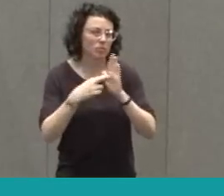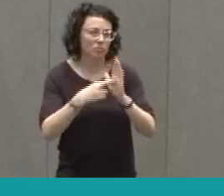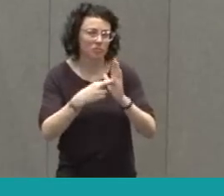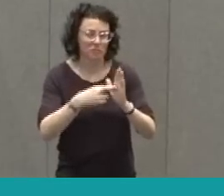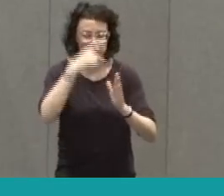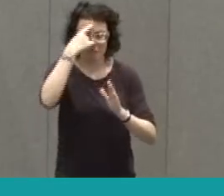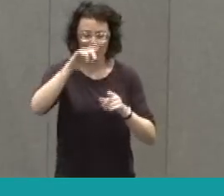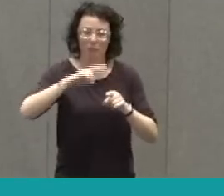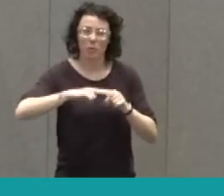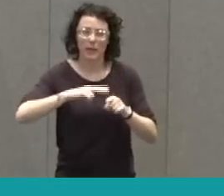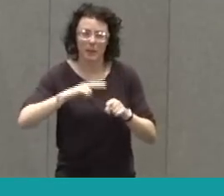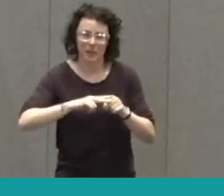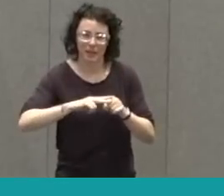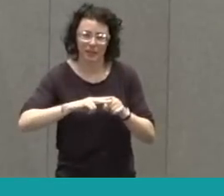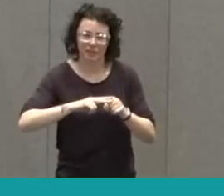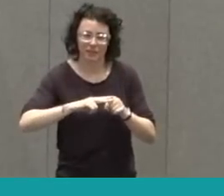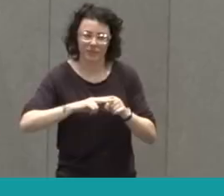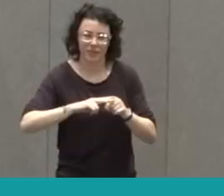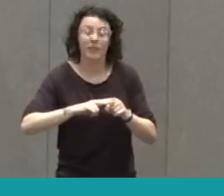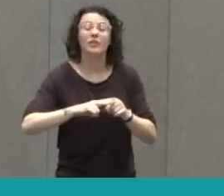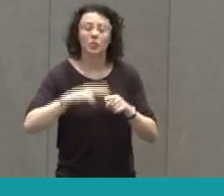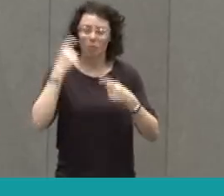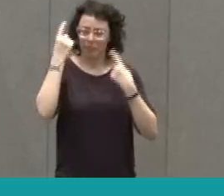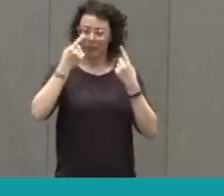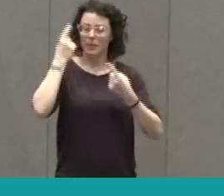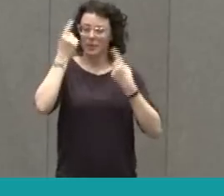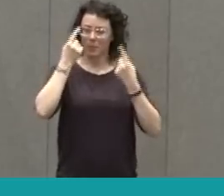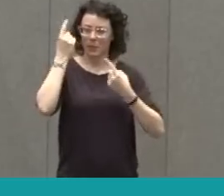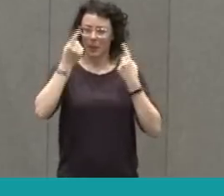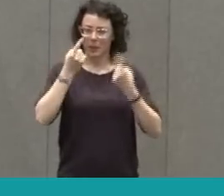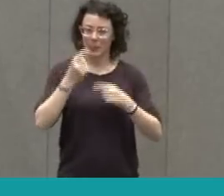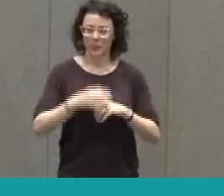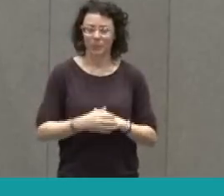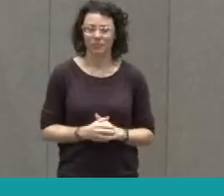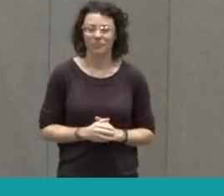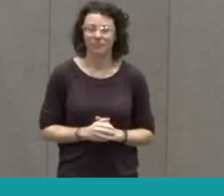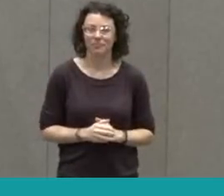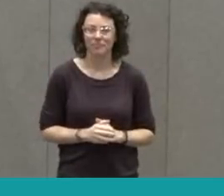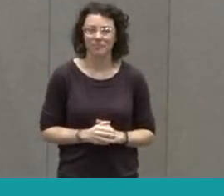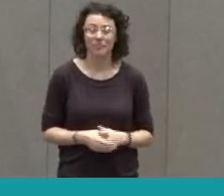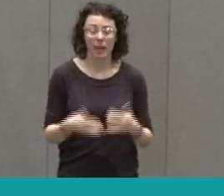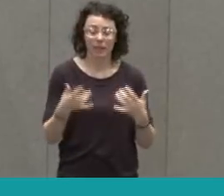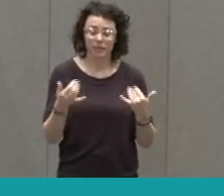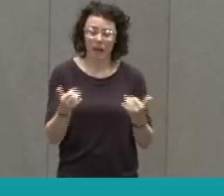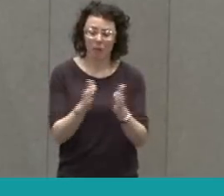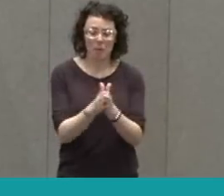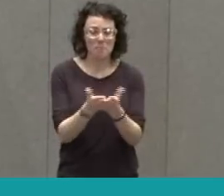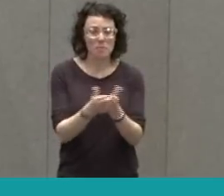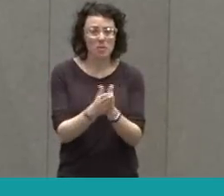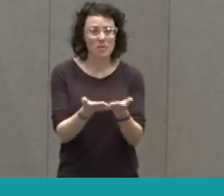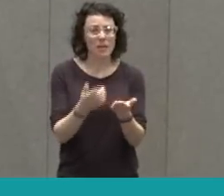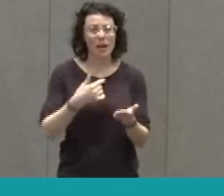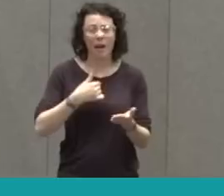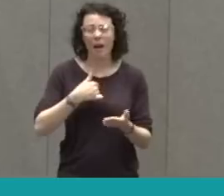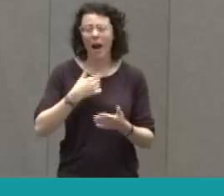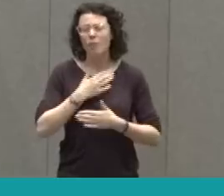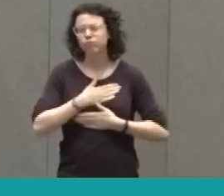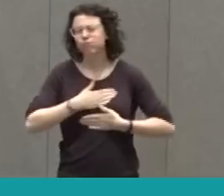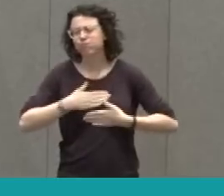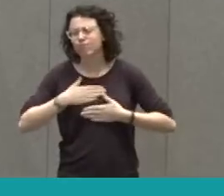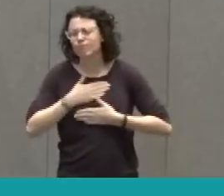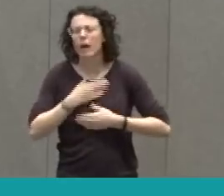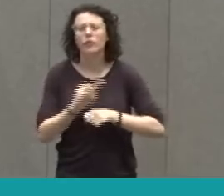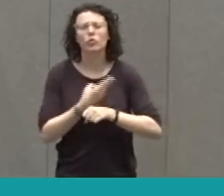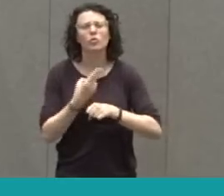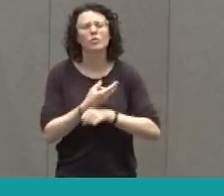move into a book that I have really, really liked and I've used several times with my classes. And in